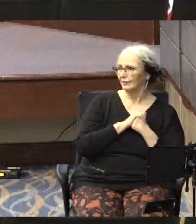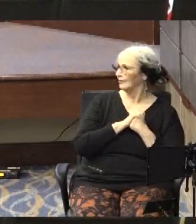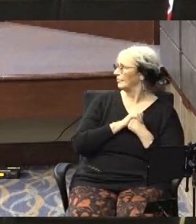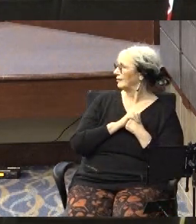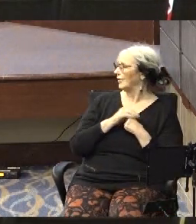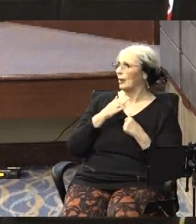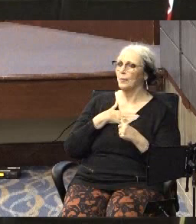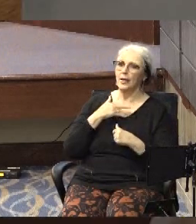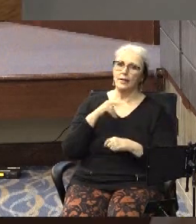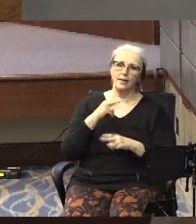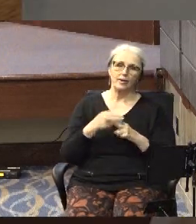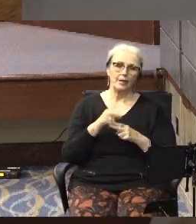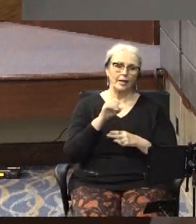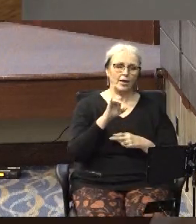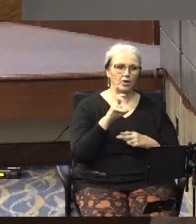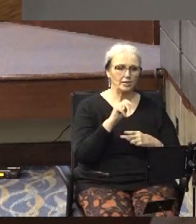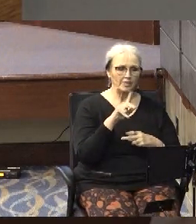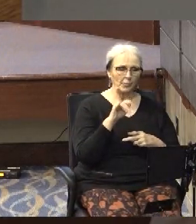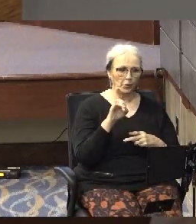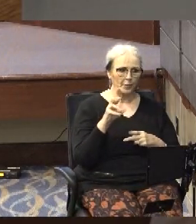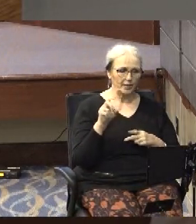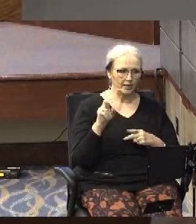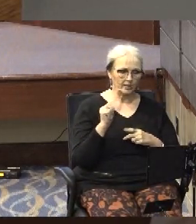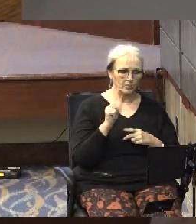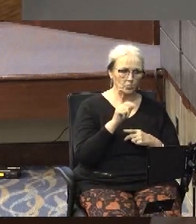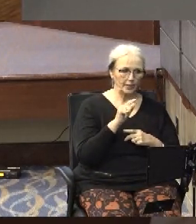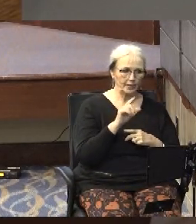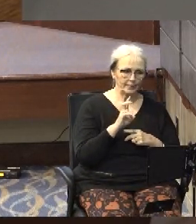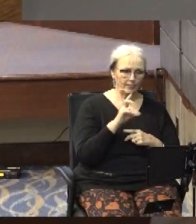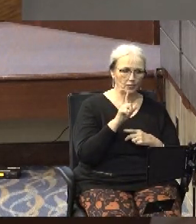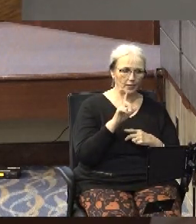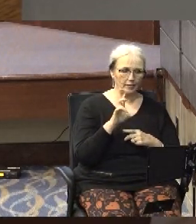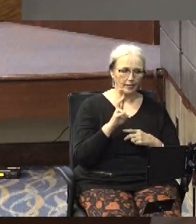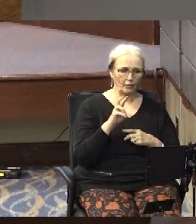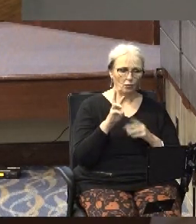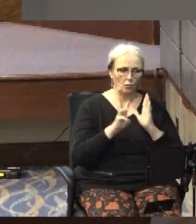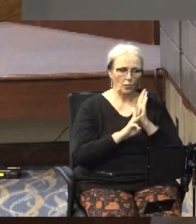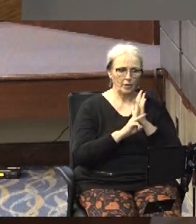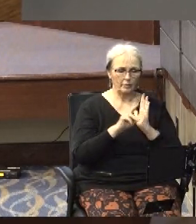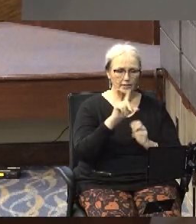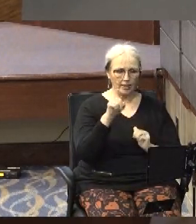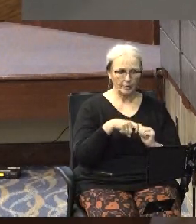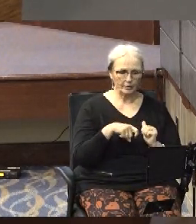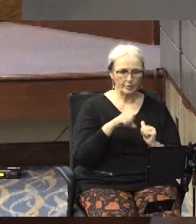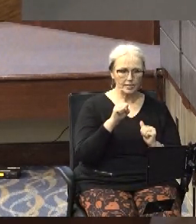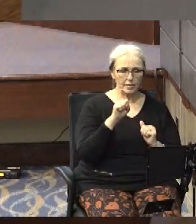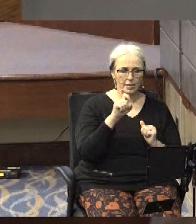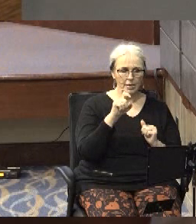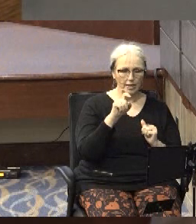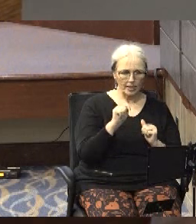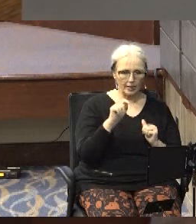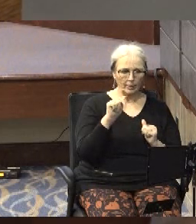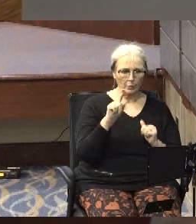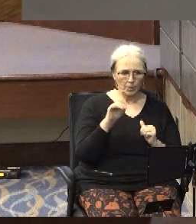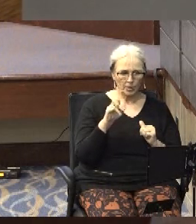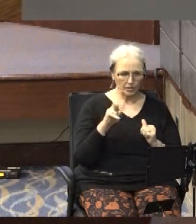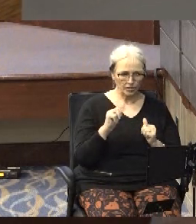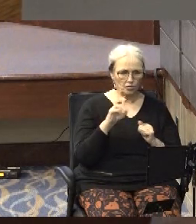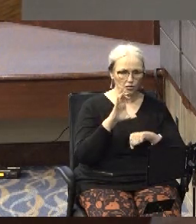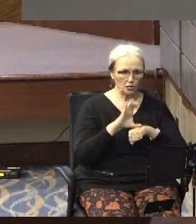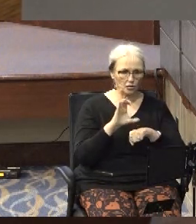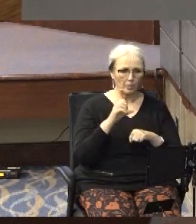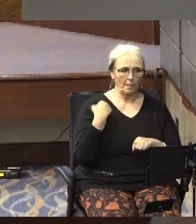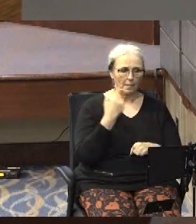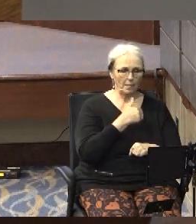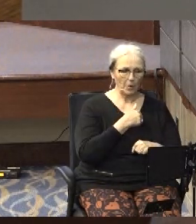My name is Aaron Zimmerman. I live at 2727 Columbus Avenue in Waco, Texas, and I'm also the rector of St. Albans Episcopal Church. As a member of the neighborhood